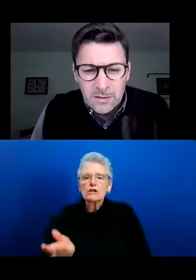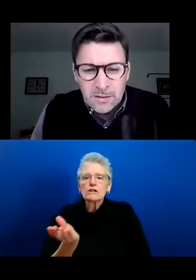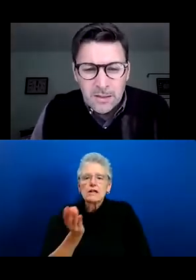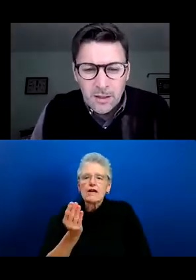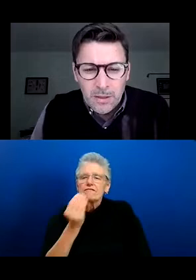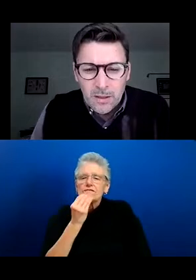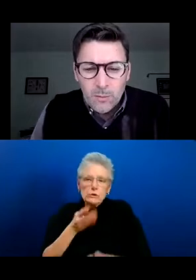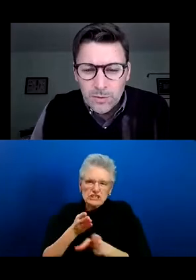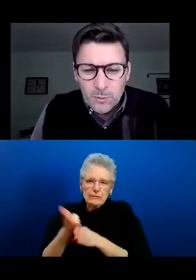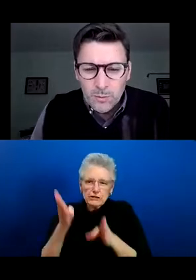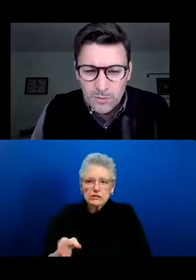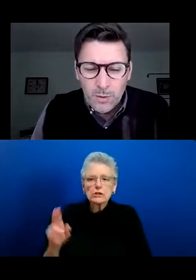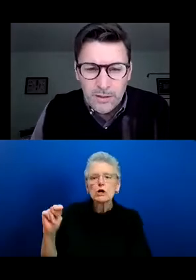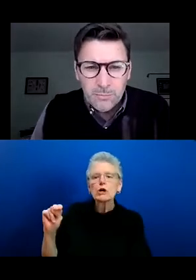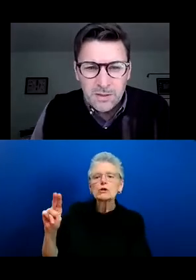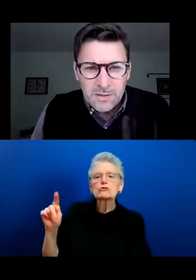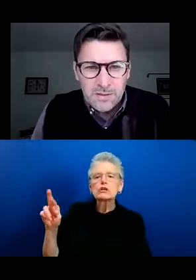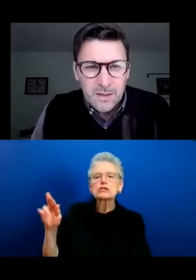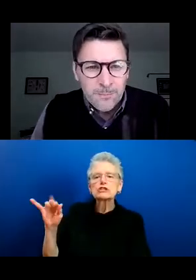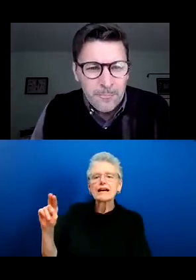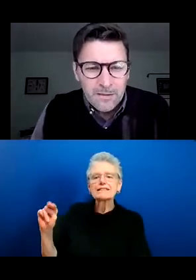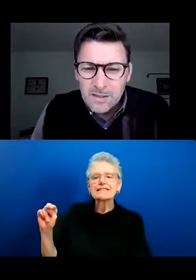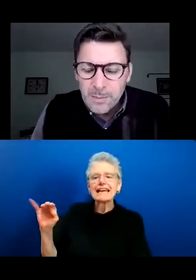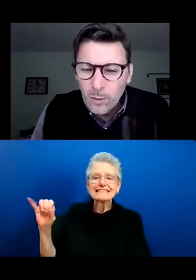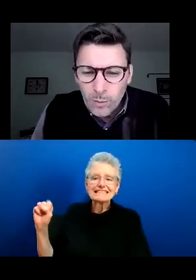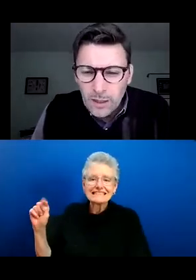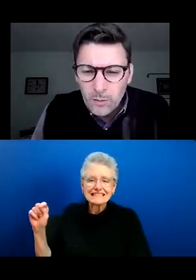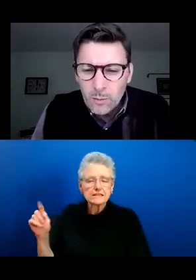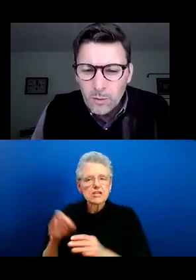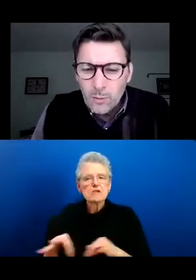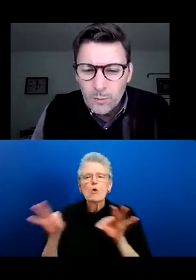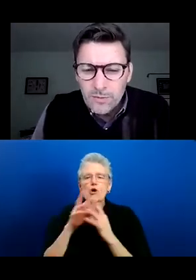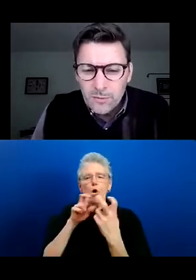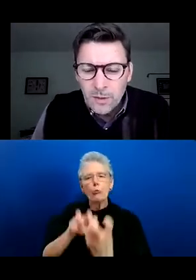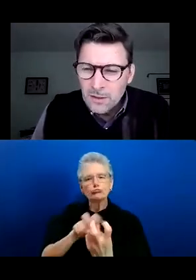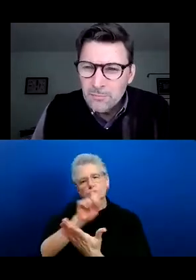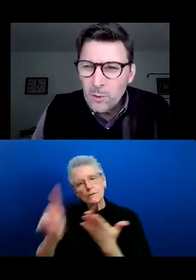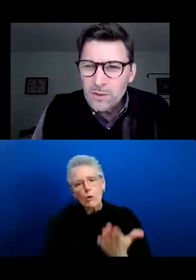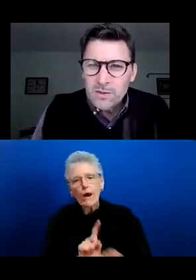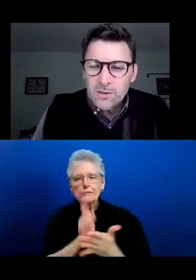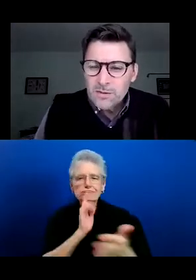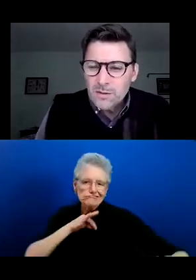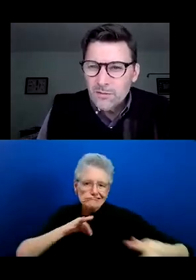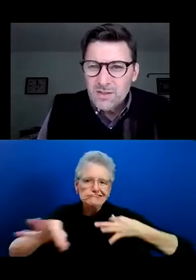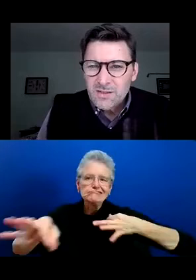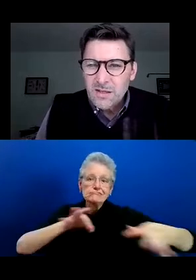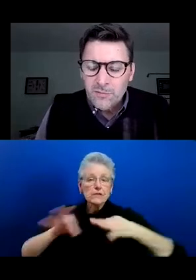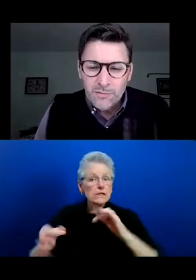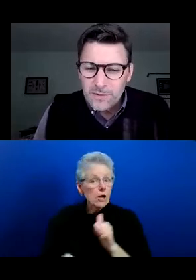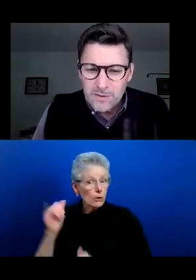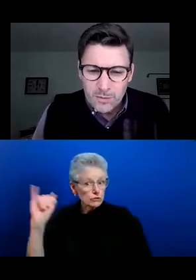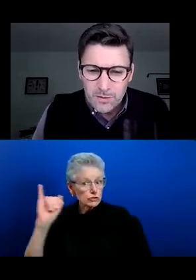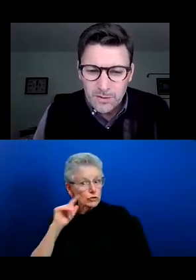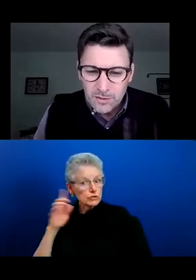this and are really worth your while because they can spend a whole hour or more with you. Most insurance covers